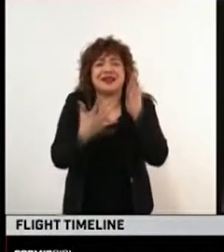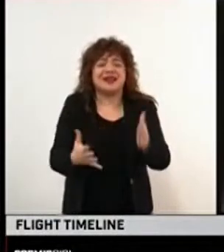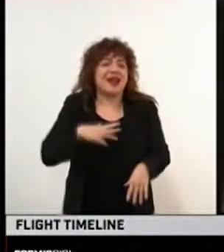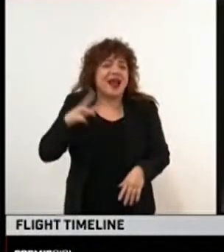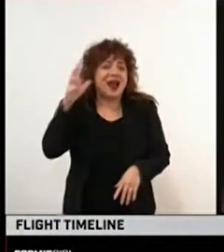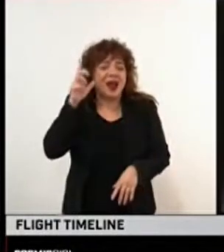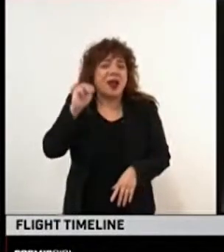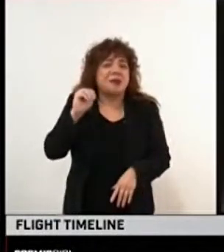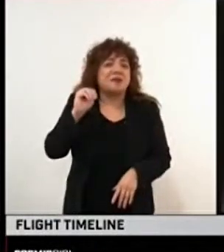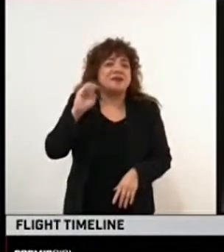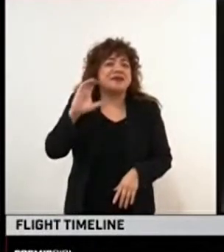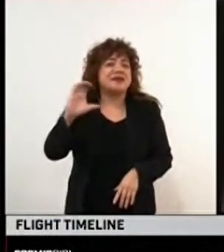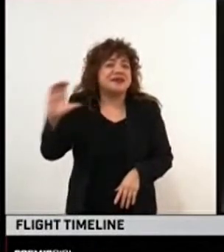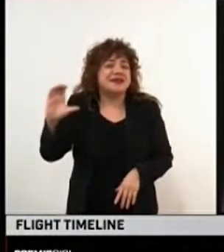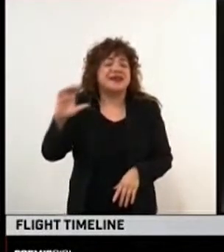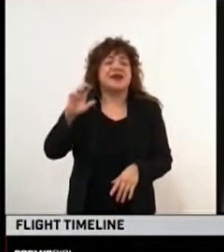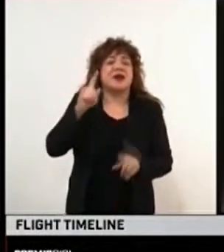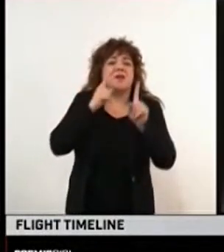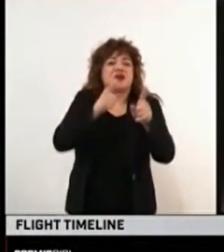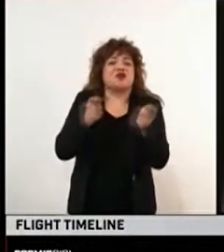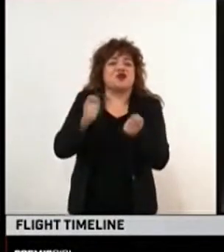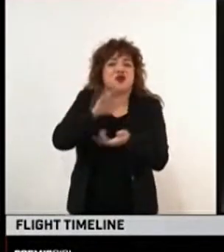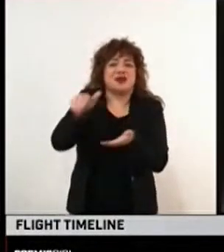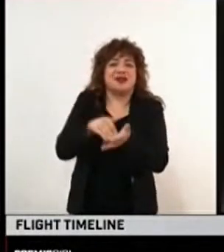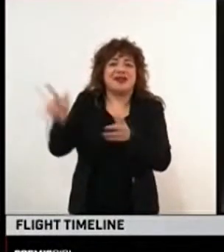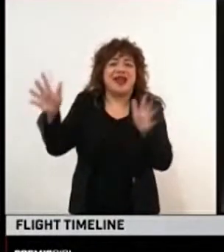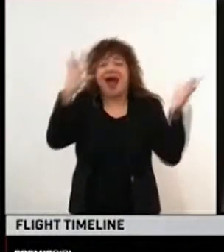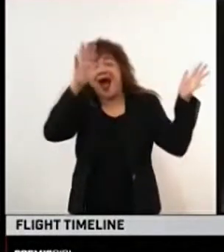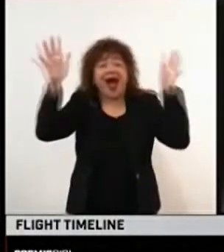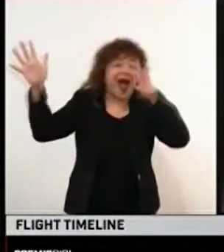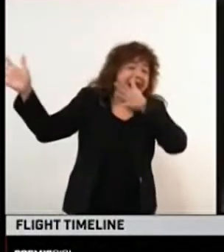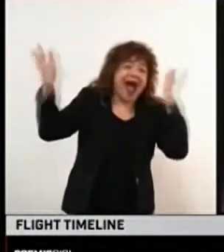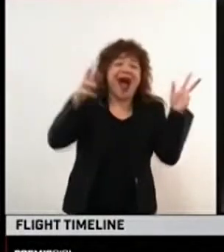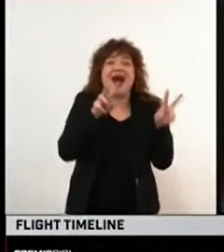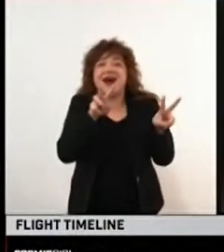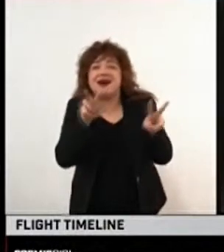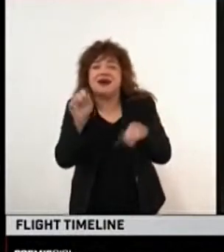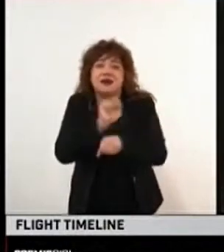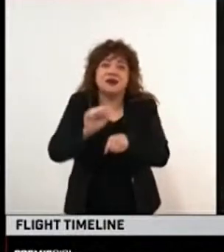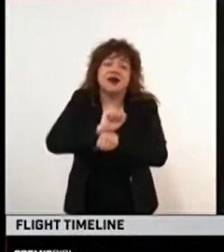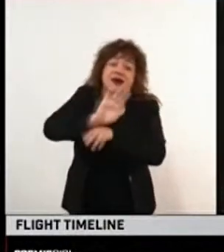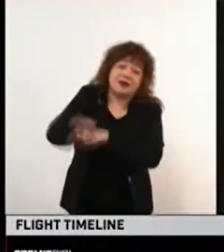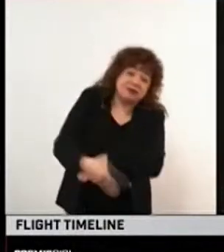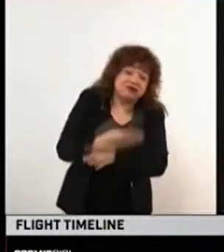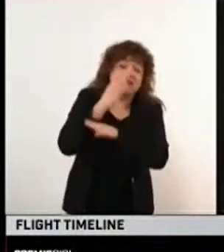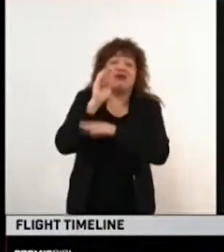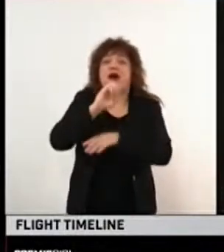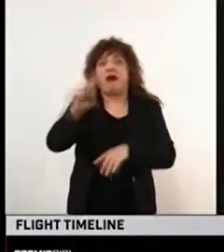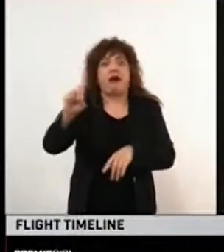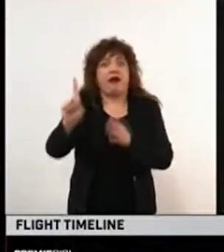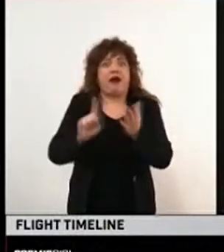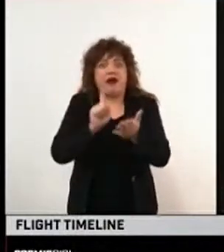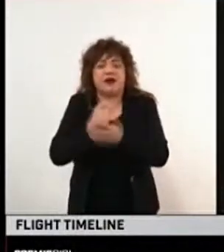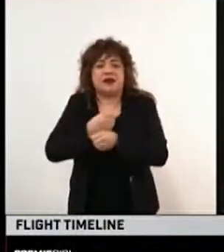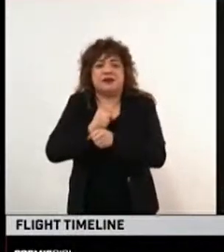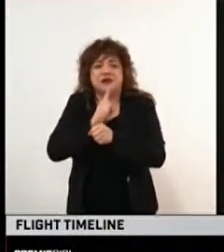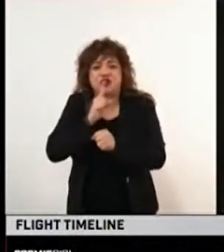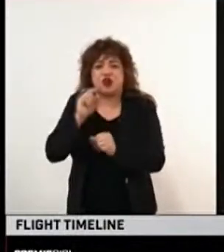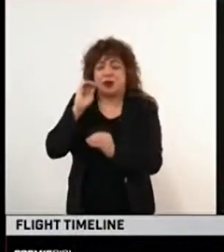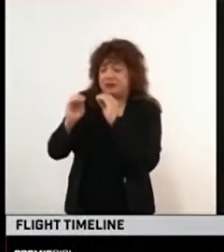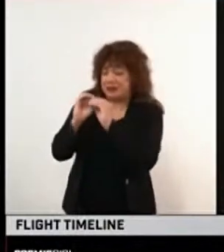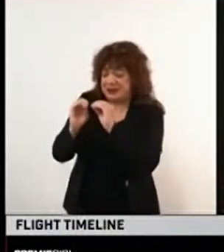right now cheering in the background. They have been working diligently and they've been working odd hours to make sure both Rocket and Cosmic Girl were ready